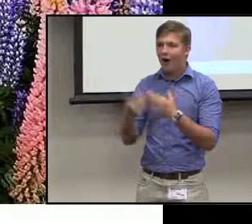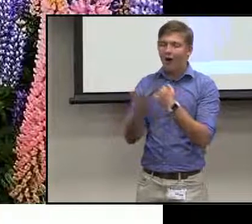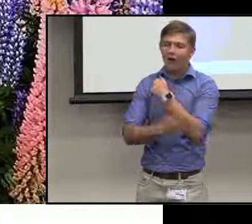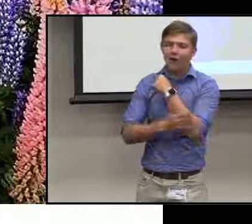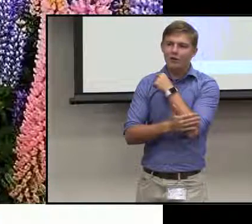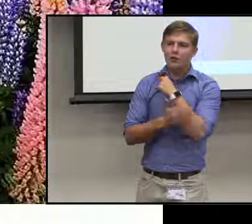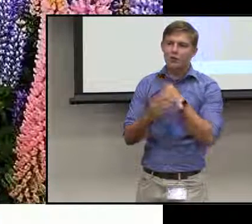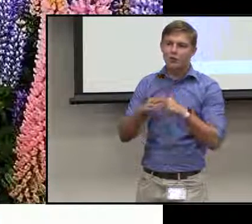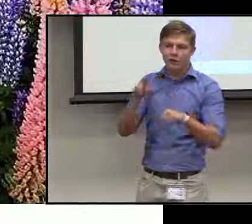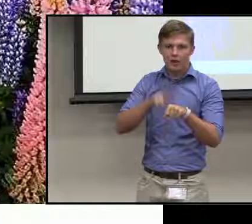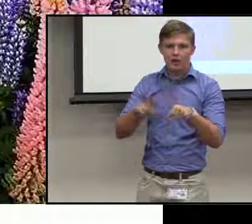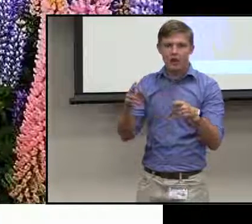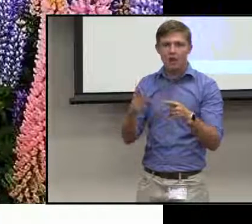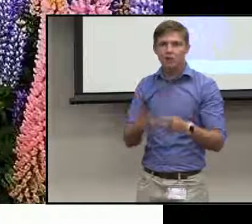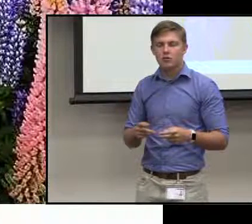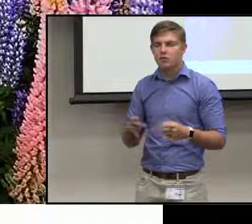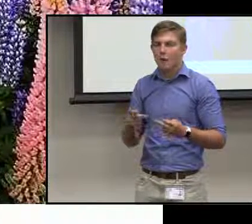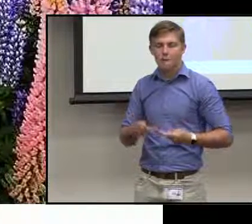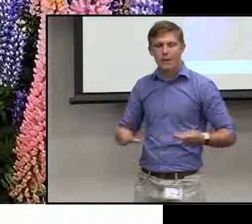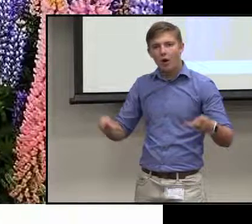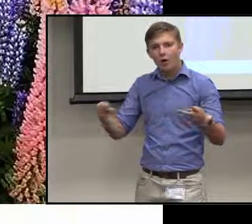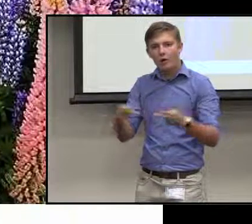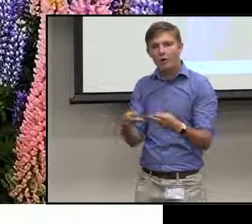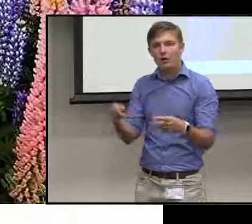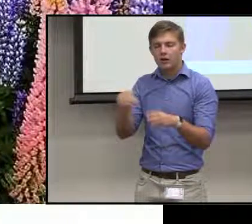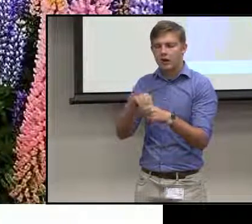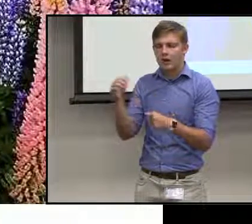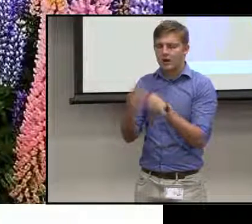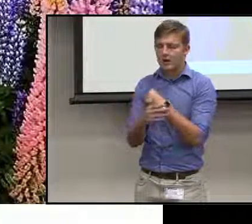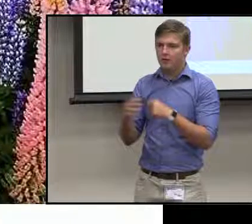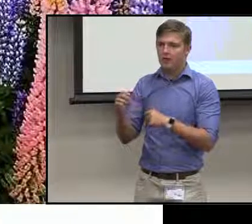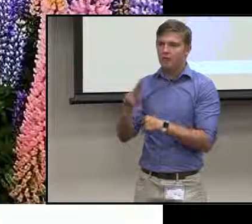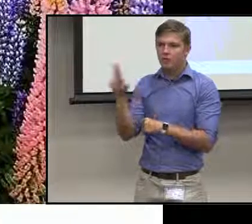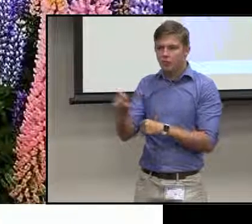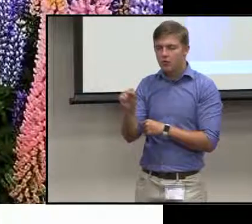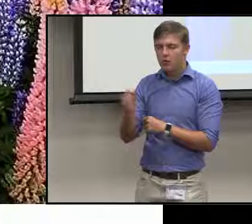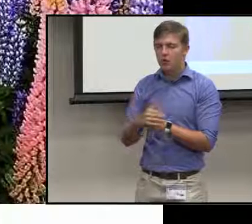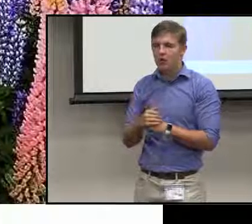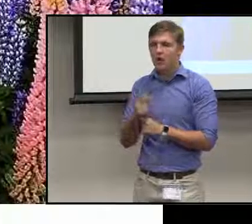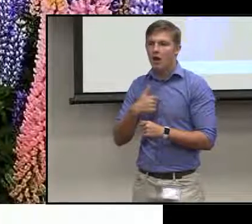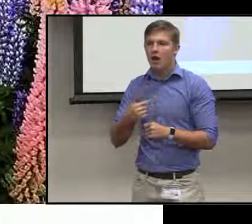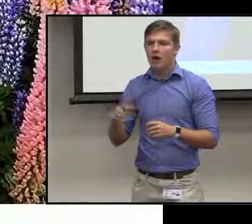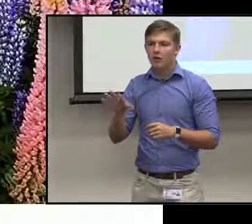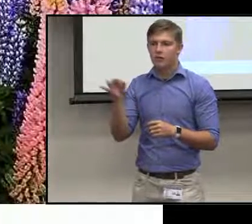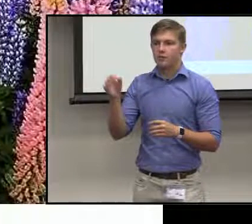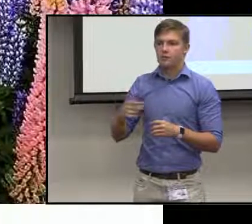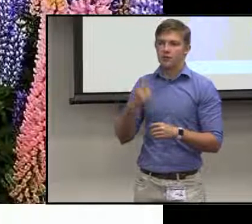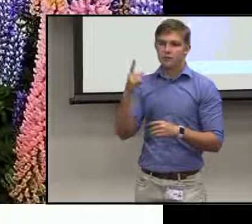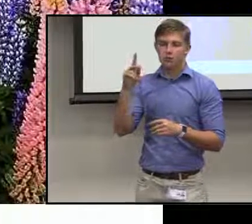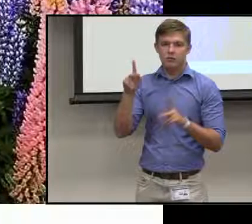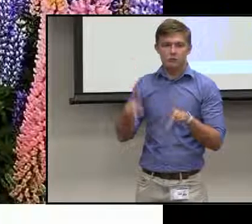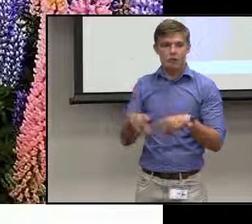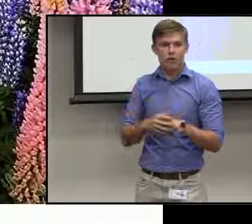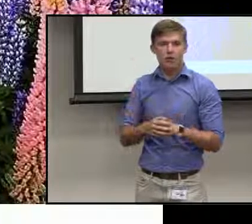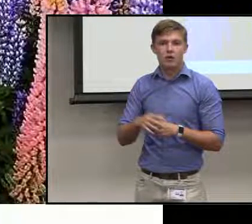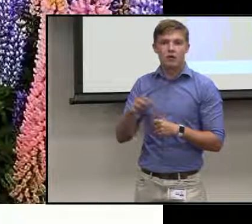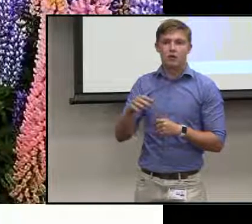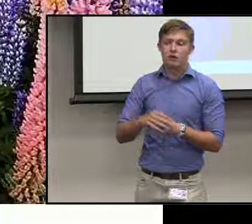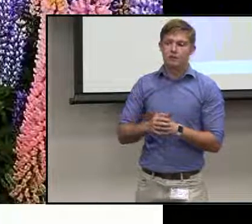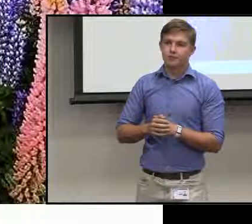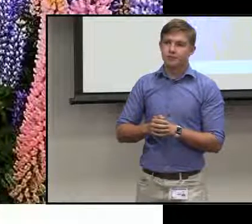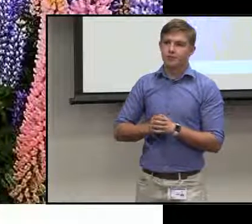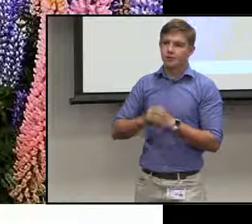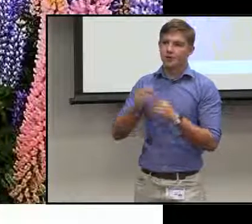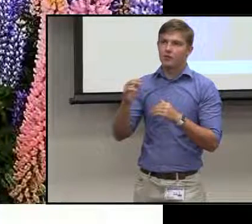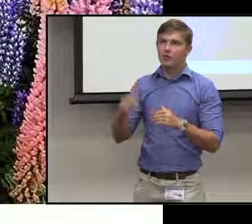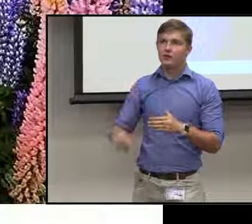America, and it really is that beautiful. When I was doing the research for this, I found out by one person that he rates it the third most beautiful country in the world. Well, it's